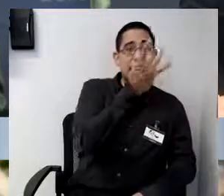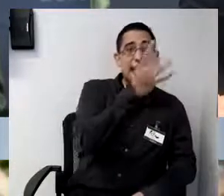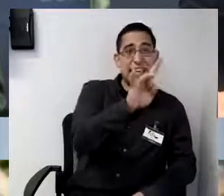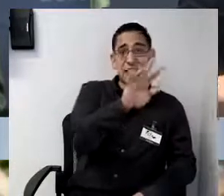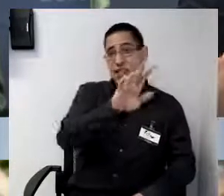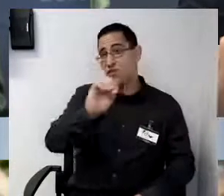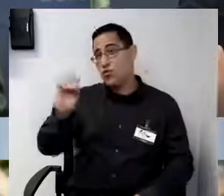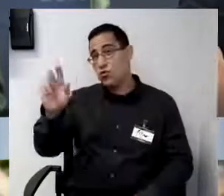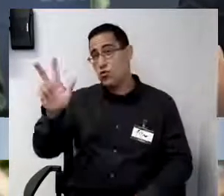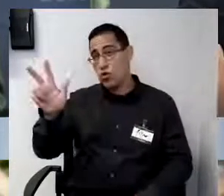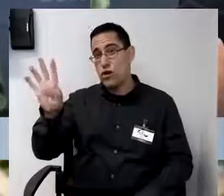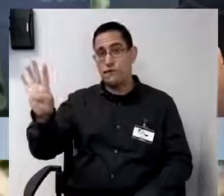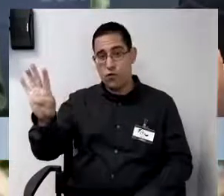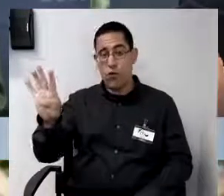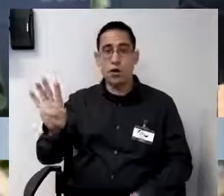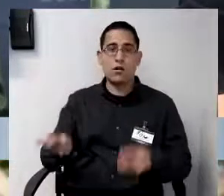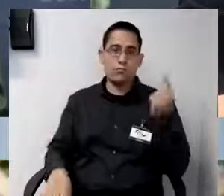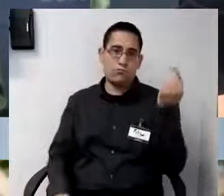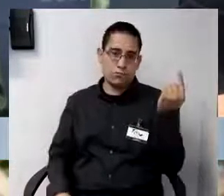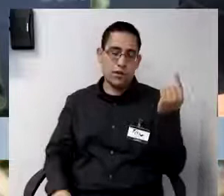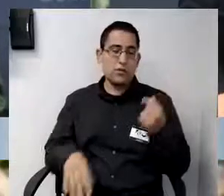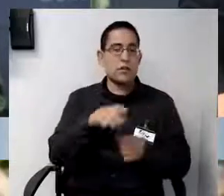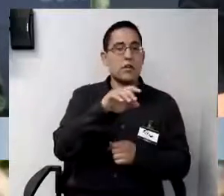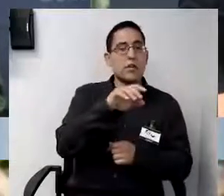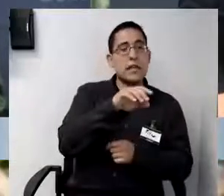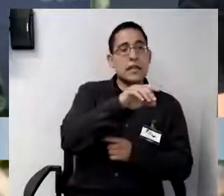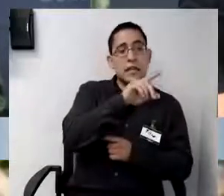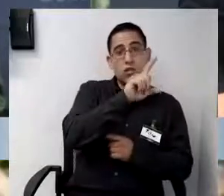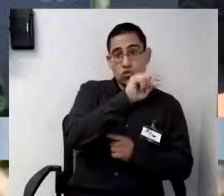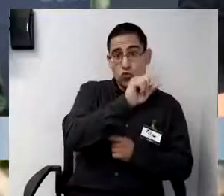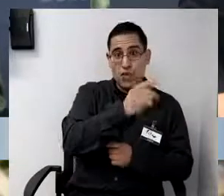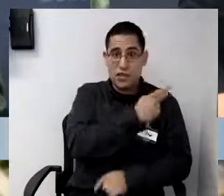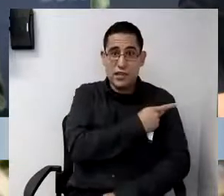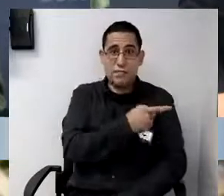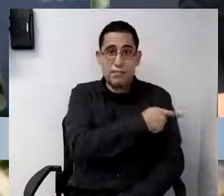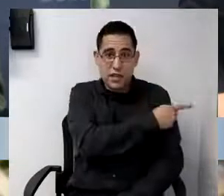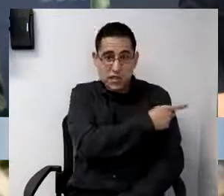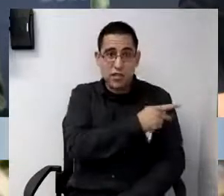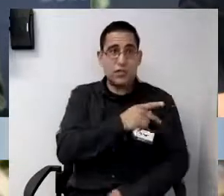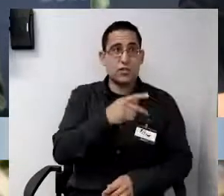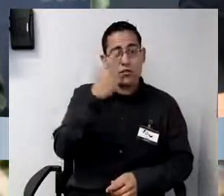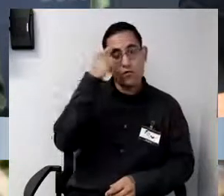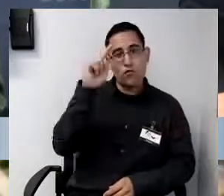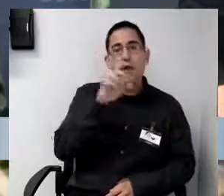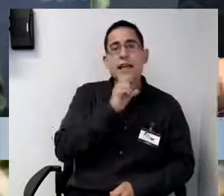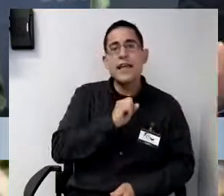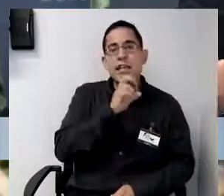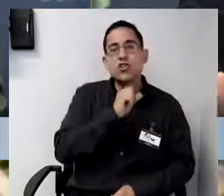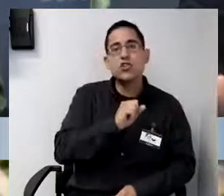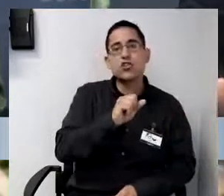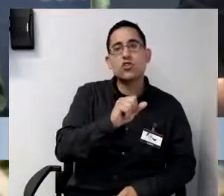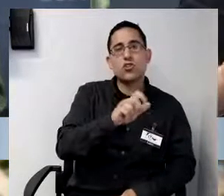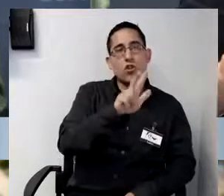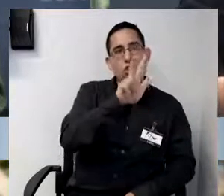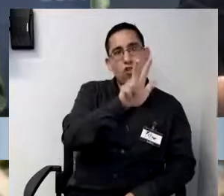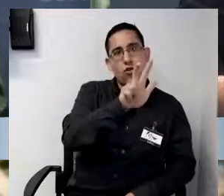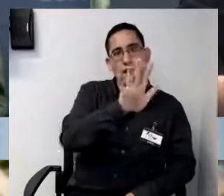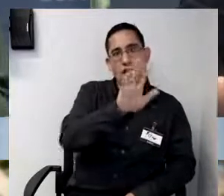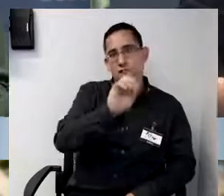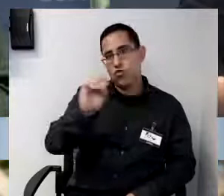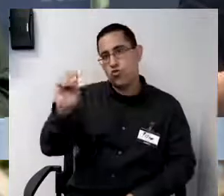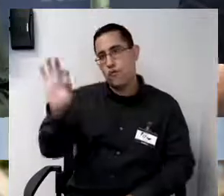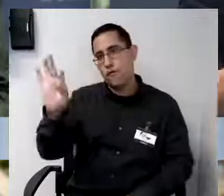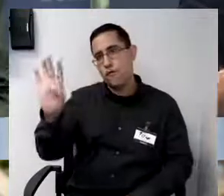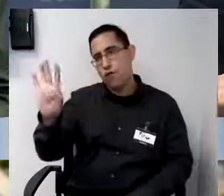34. We have 20 patients between the age of 35 and 49. That's the highest